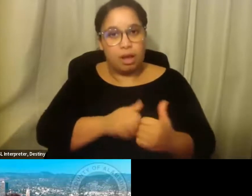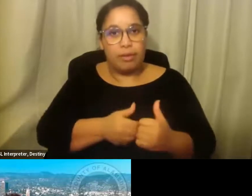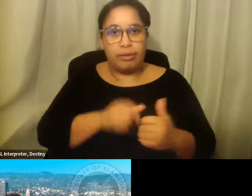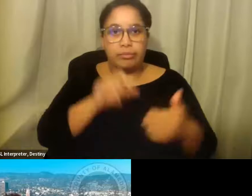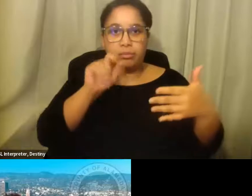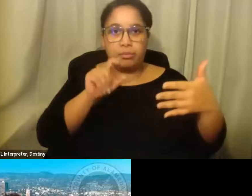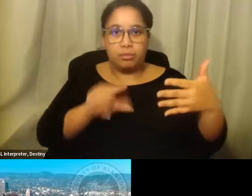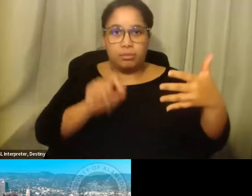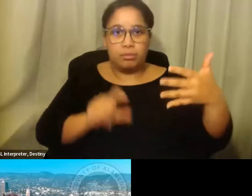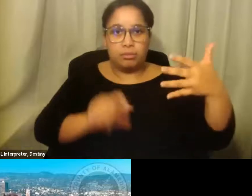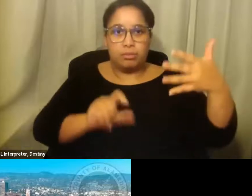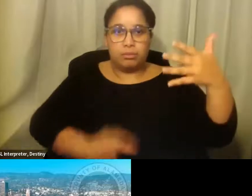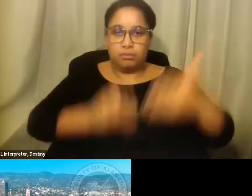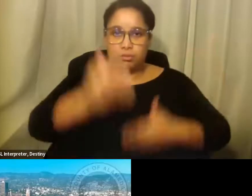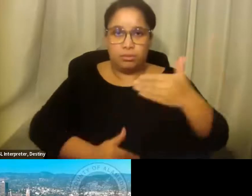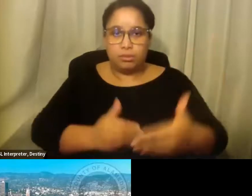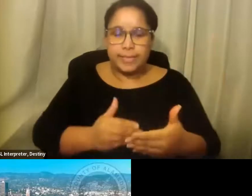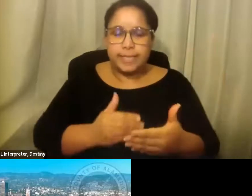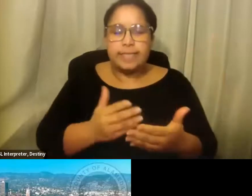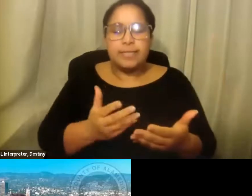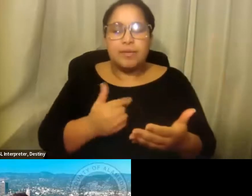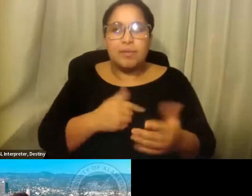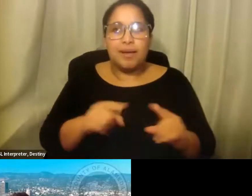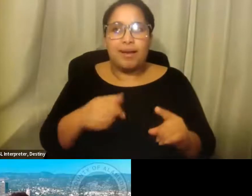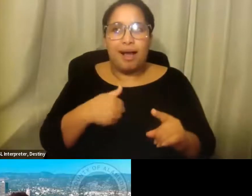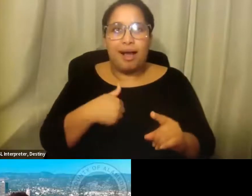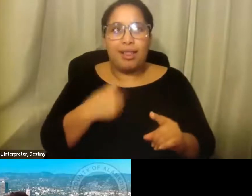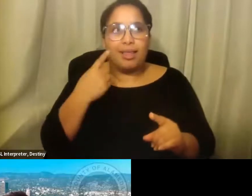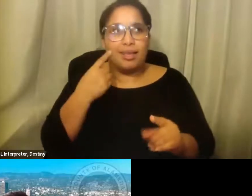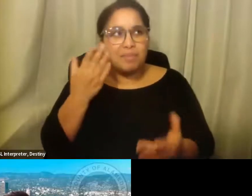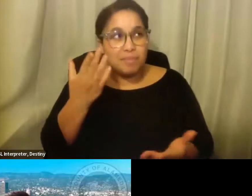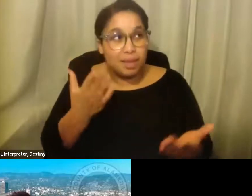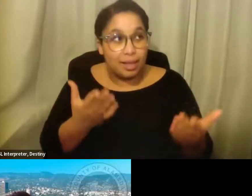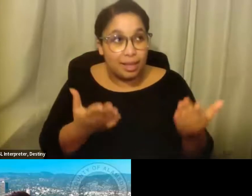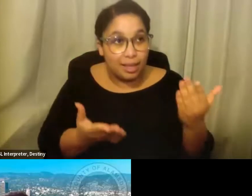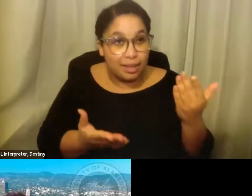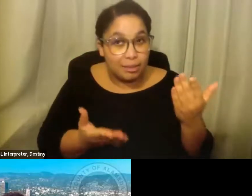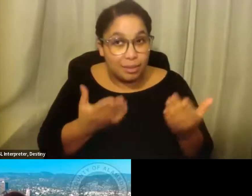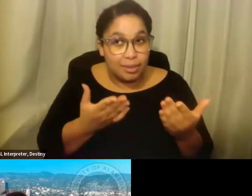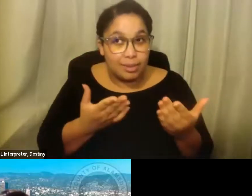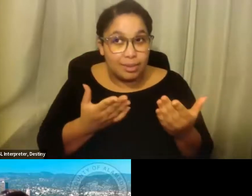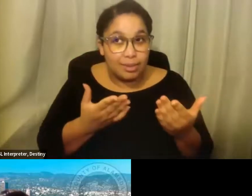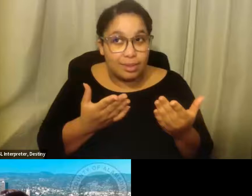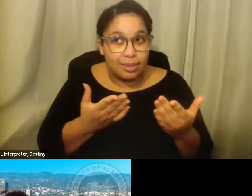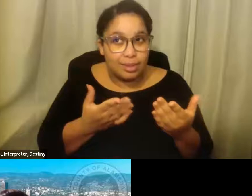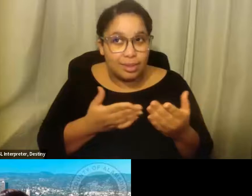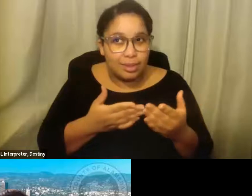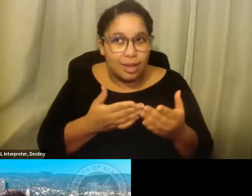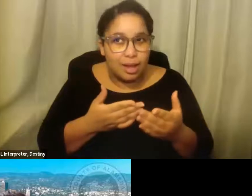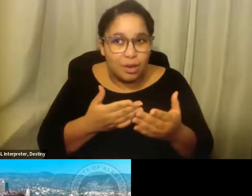I just revel in the fact that we might have people who can actually have a